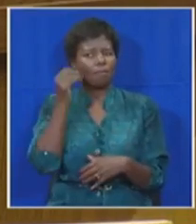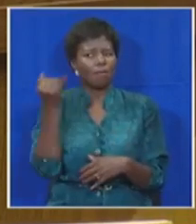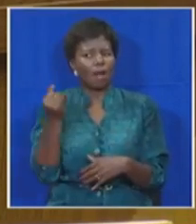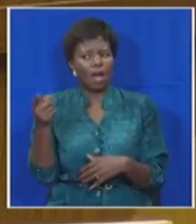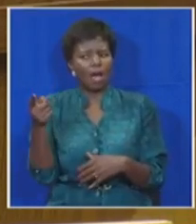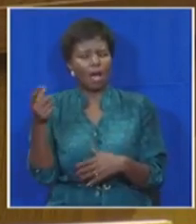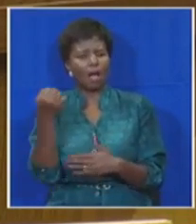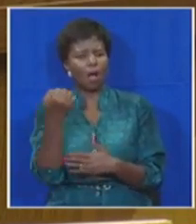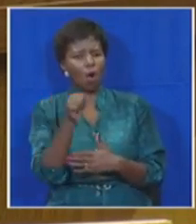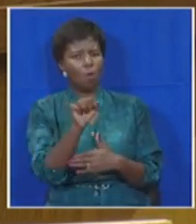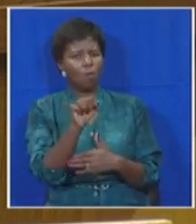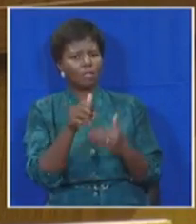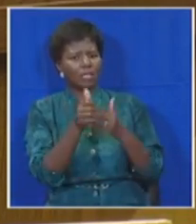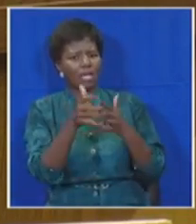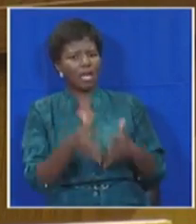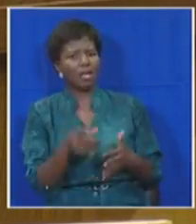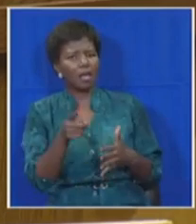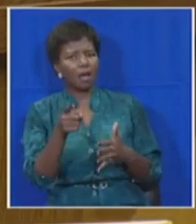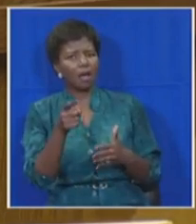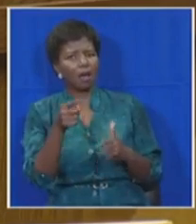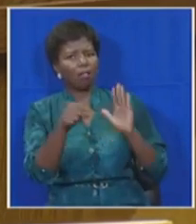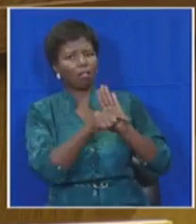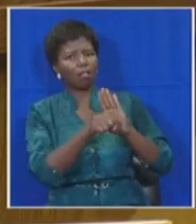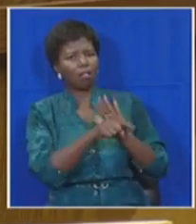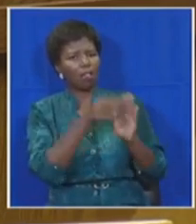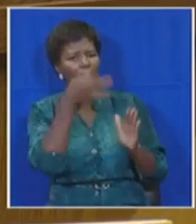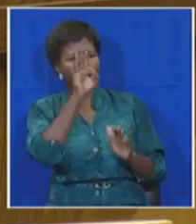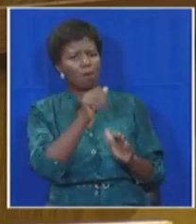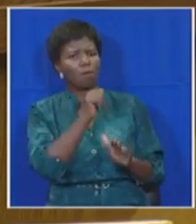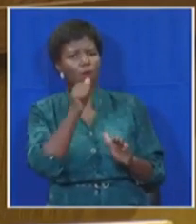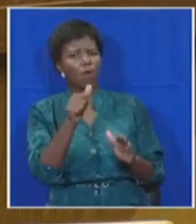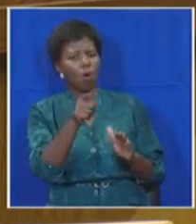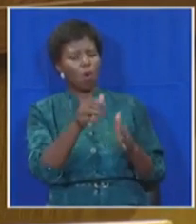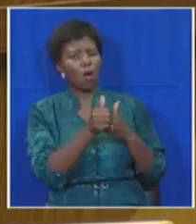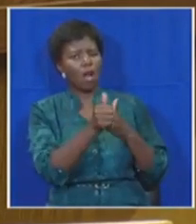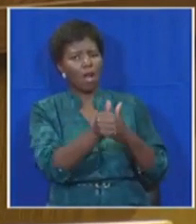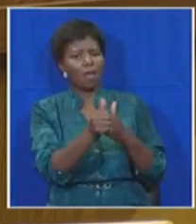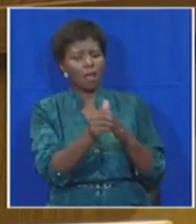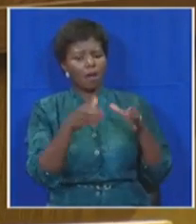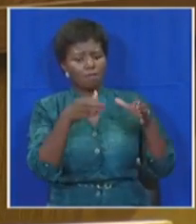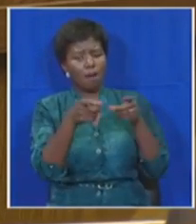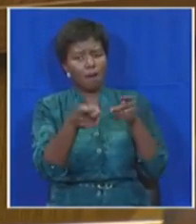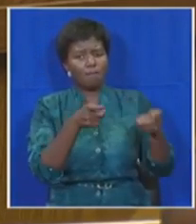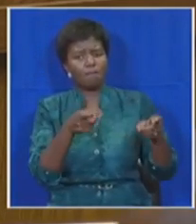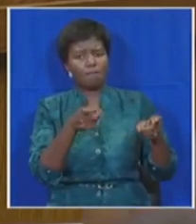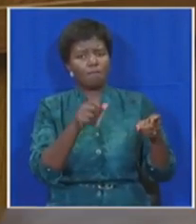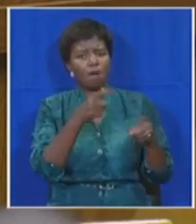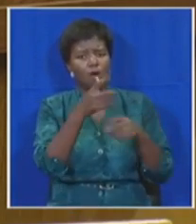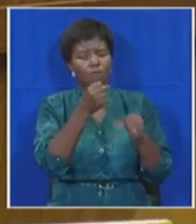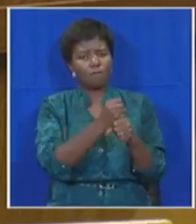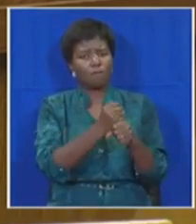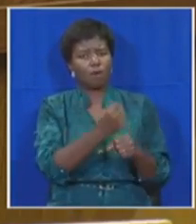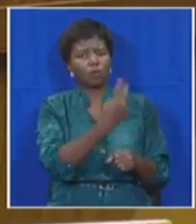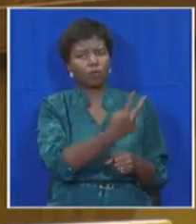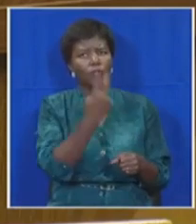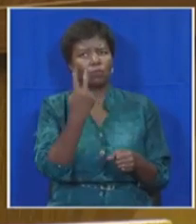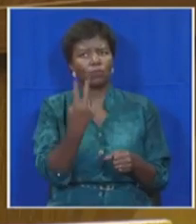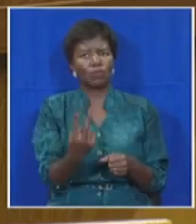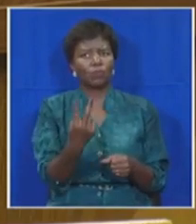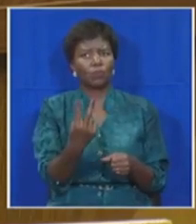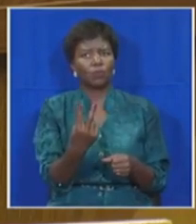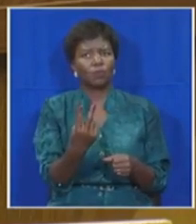leader running against his own government than the leader of a party that's been in power for 22 years.